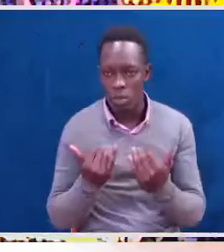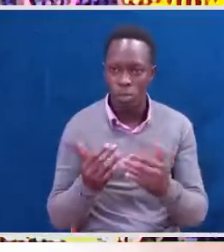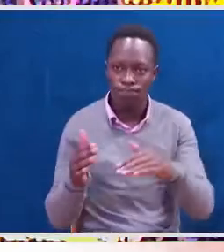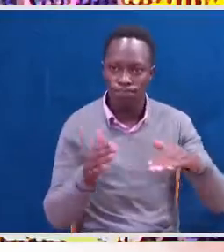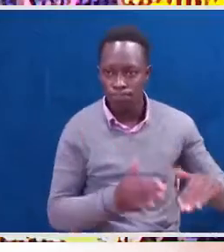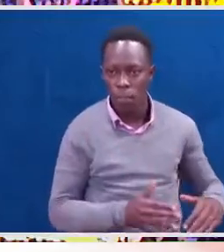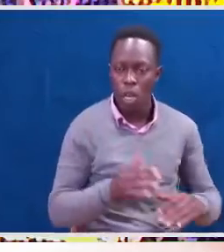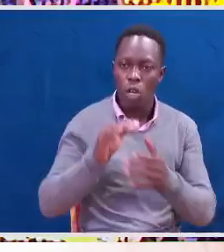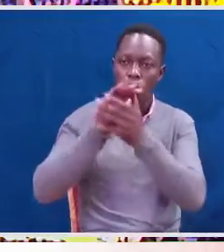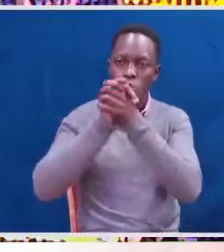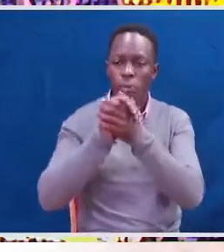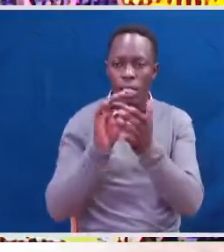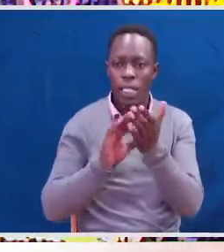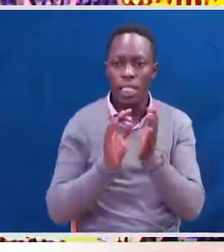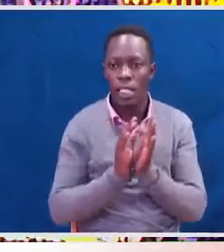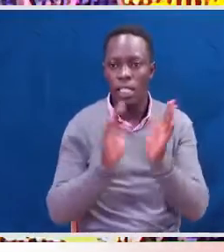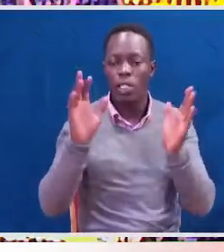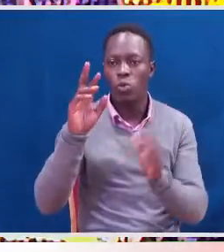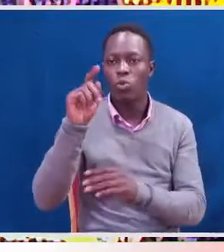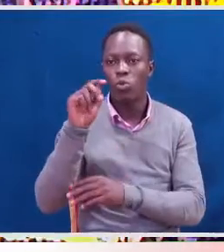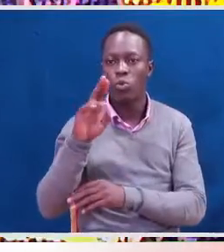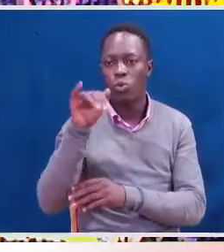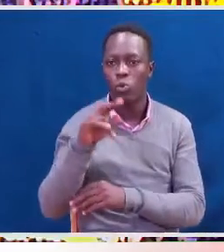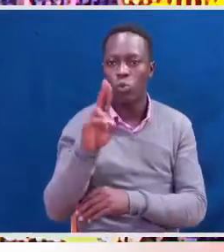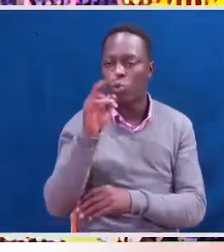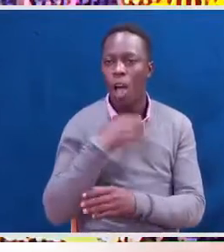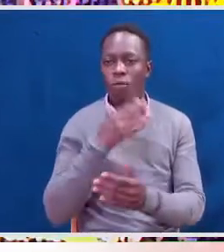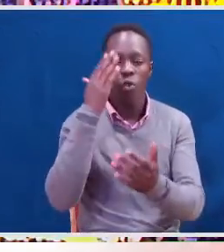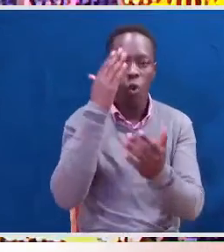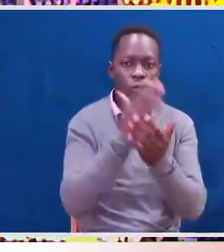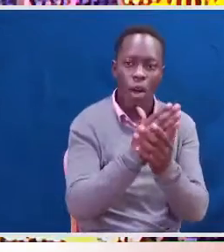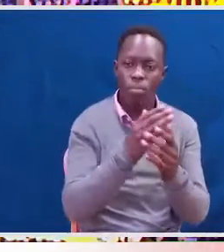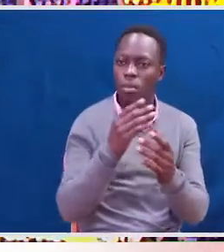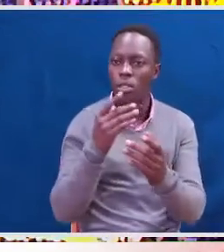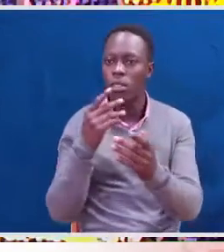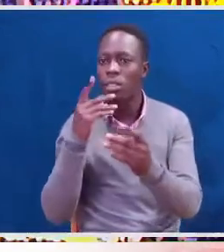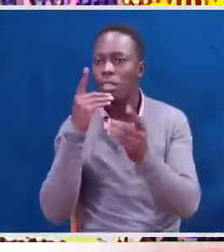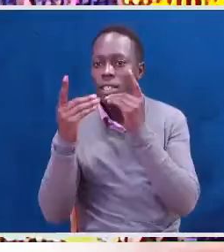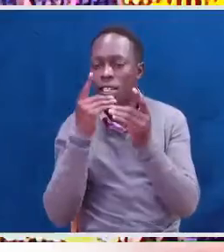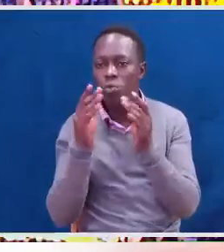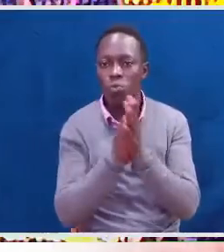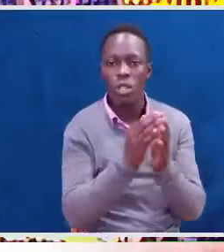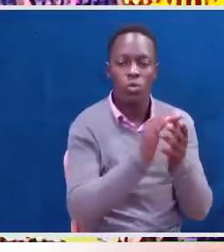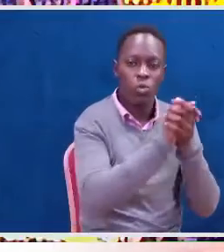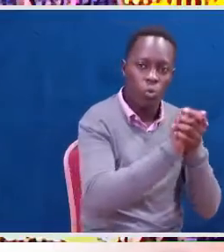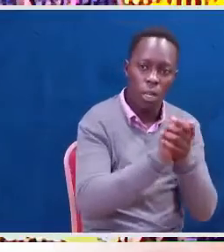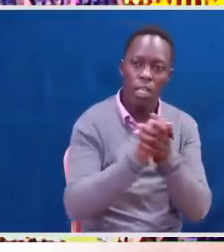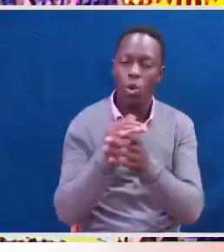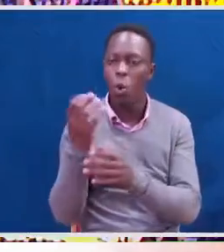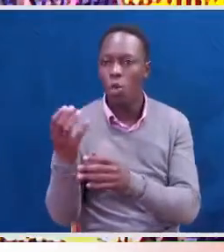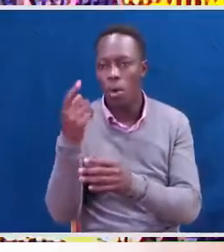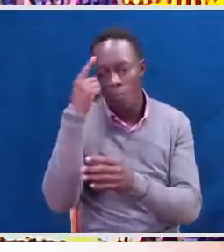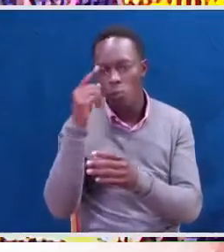On Jubilee Secretary General Raphael Tuju has confirmed talks between Jubilee and ODM parties for a possible